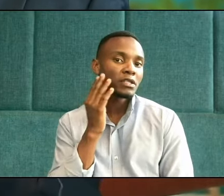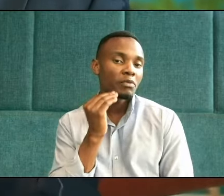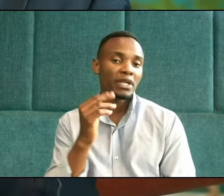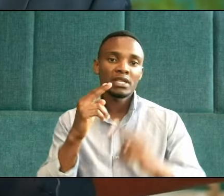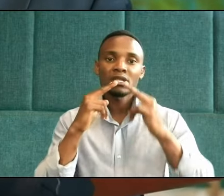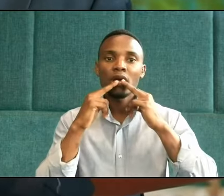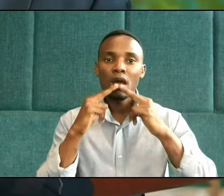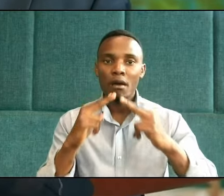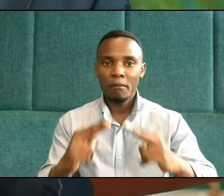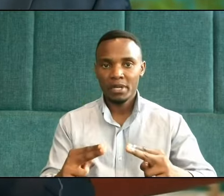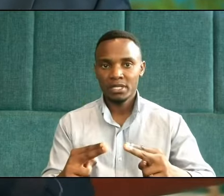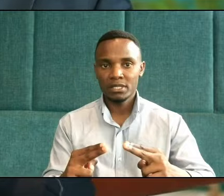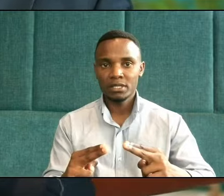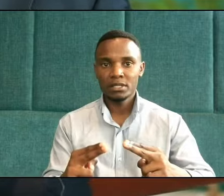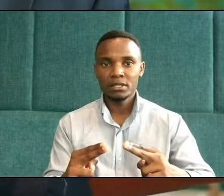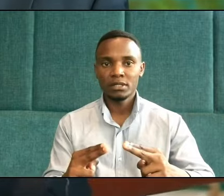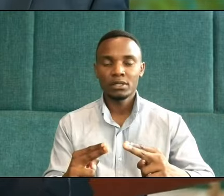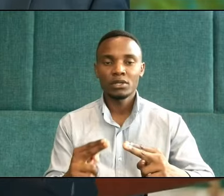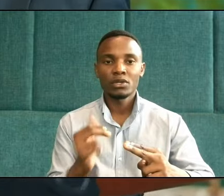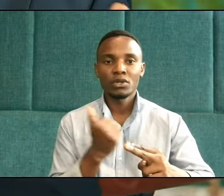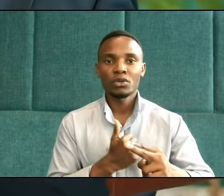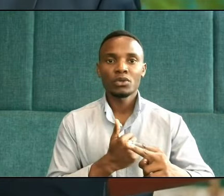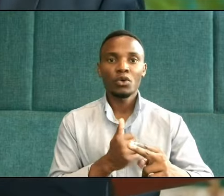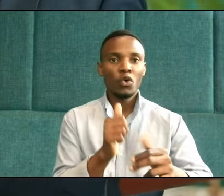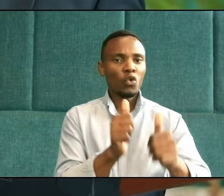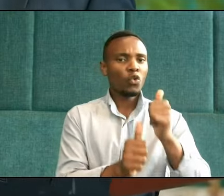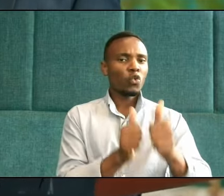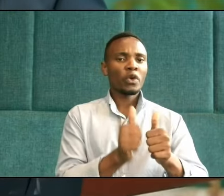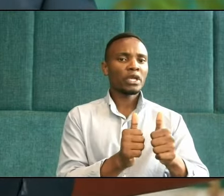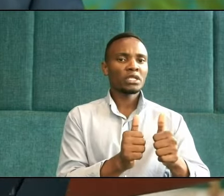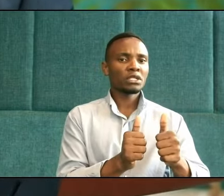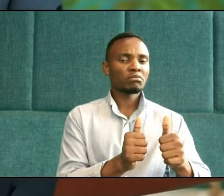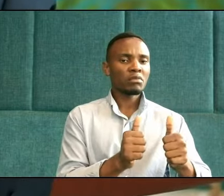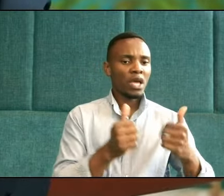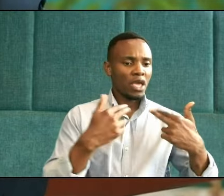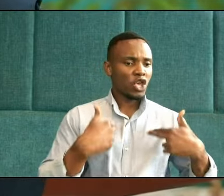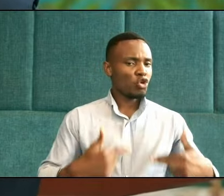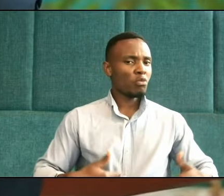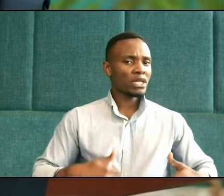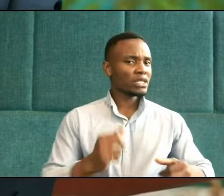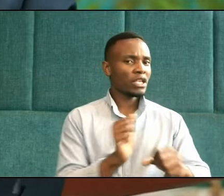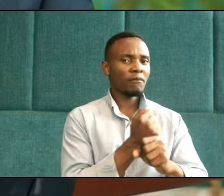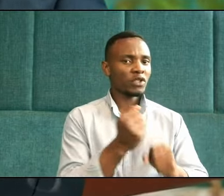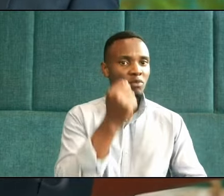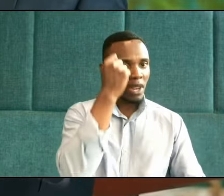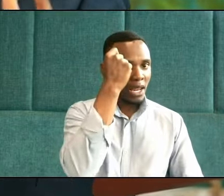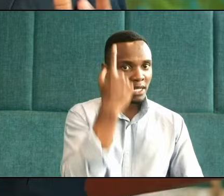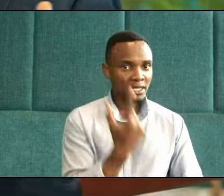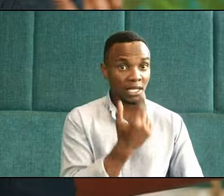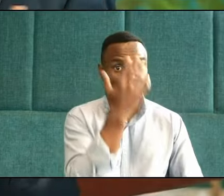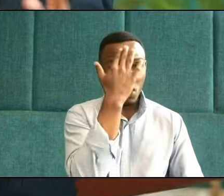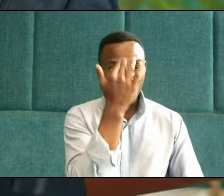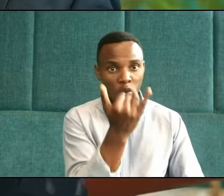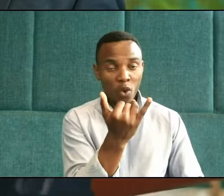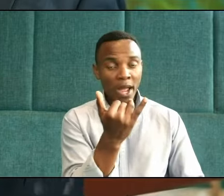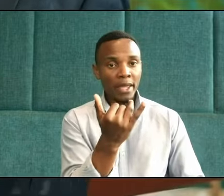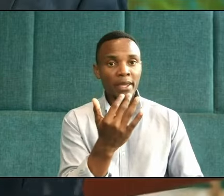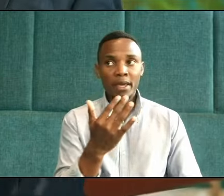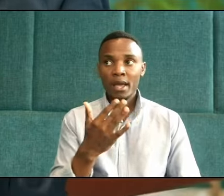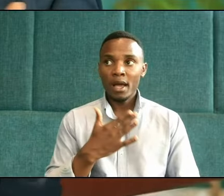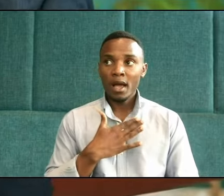peace, peace which passes human understanding, because our